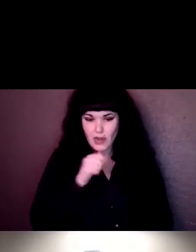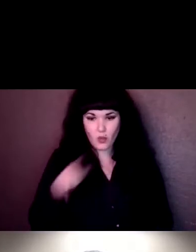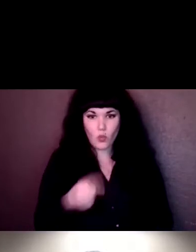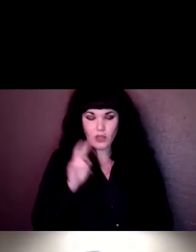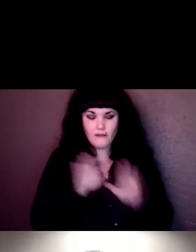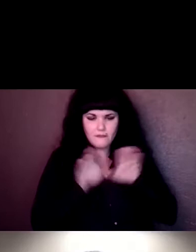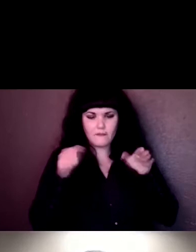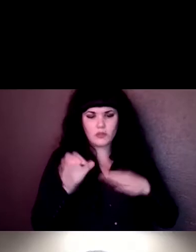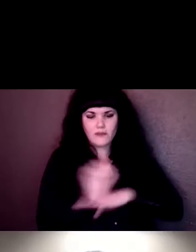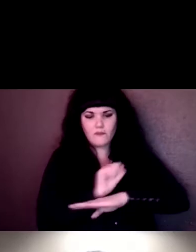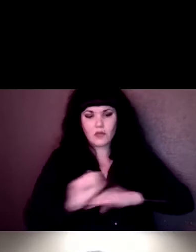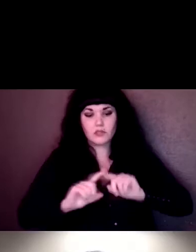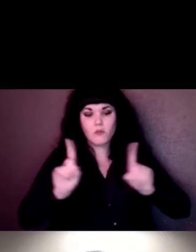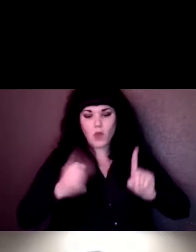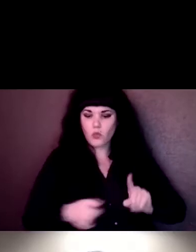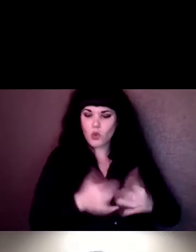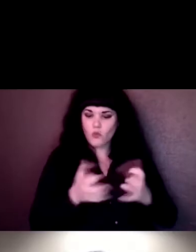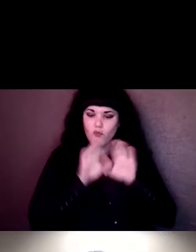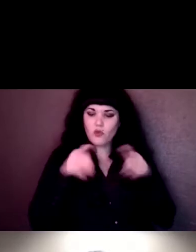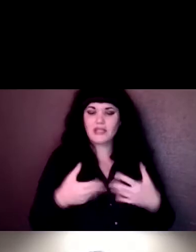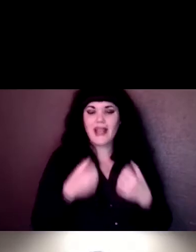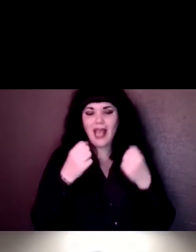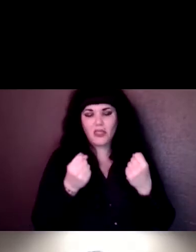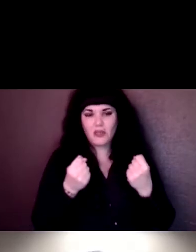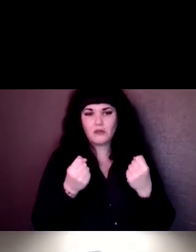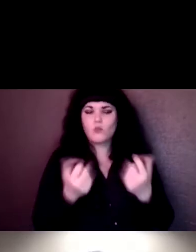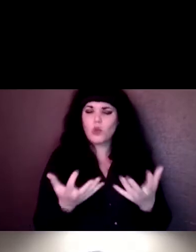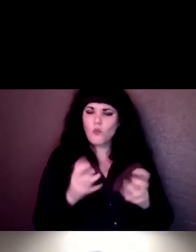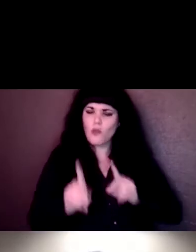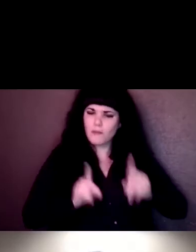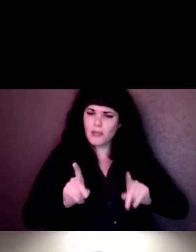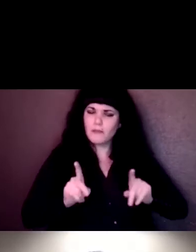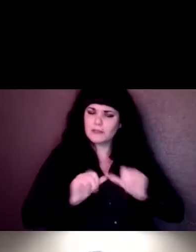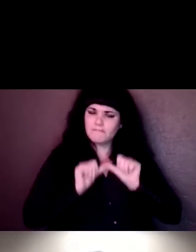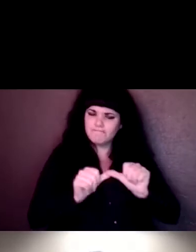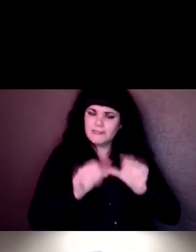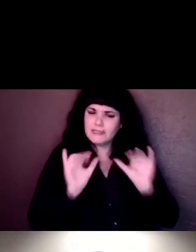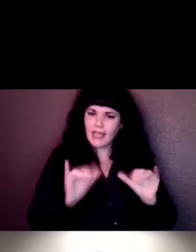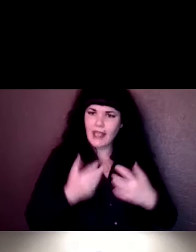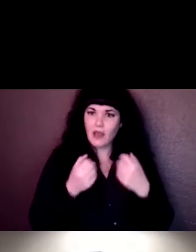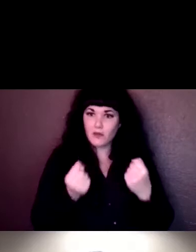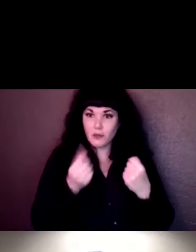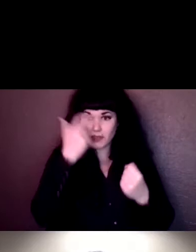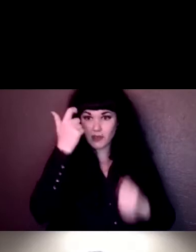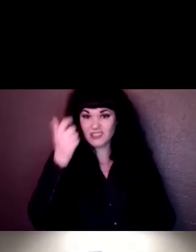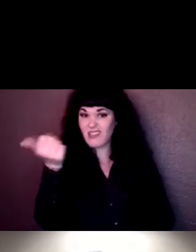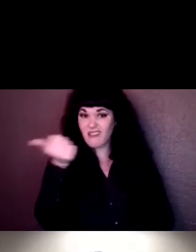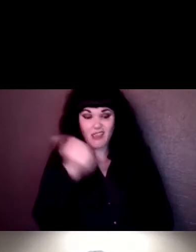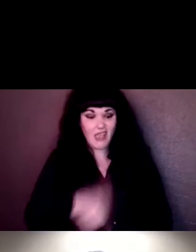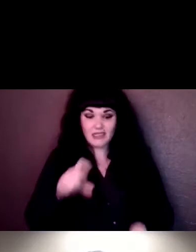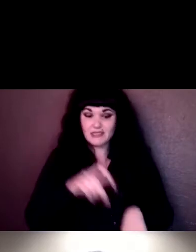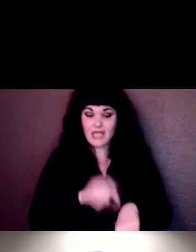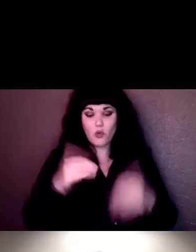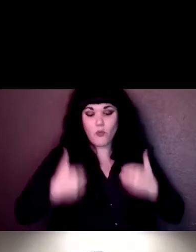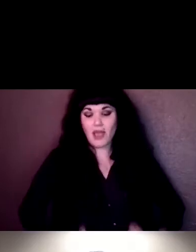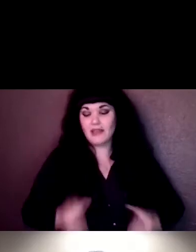are focused on health. We want to keep our individuals healthy because at any given time, your body can break down and that can